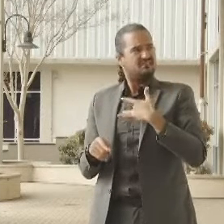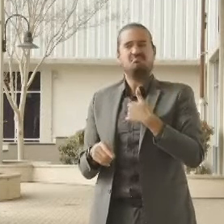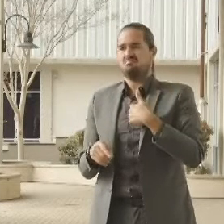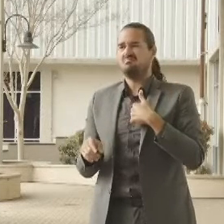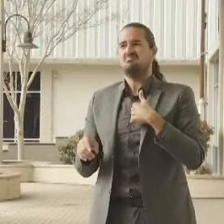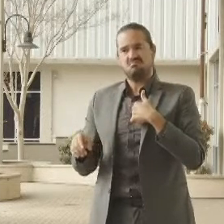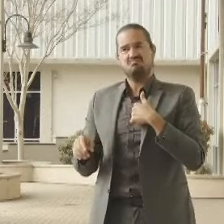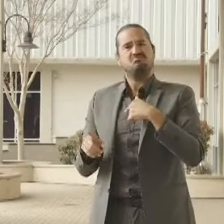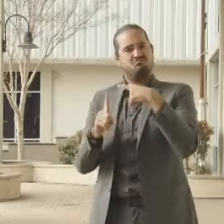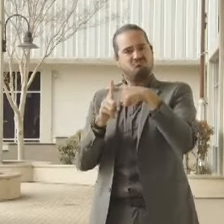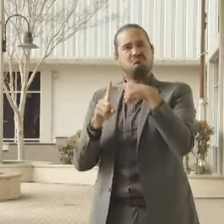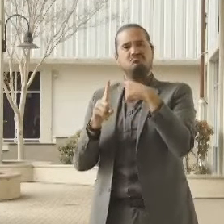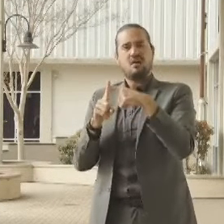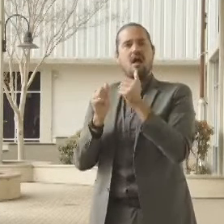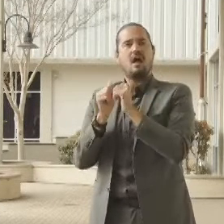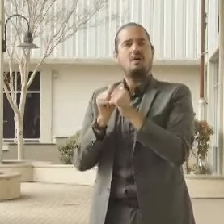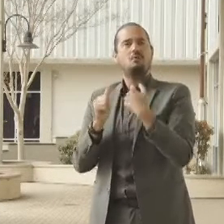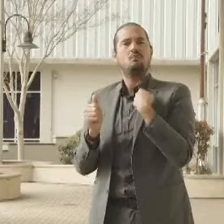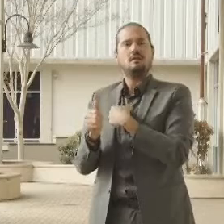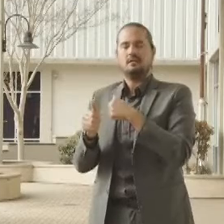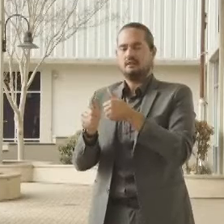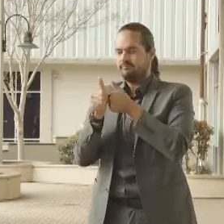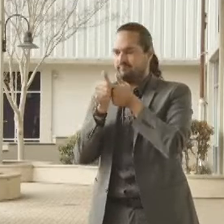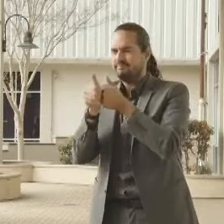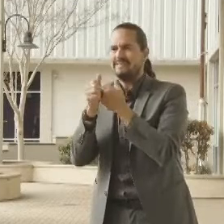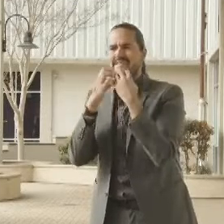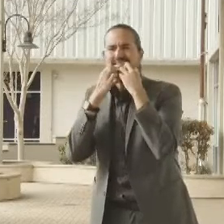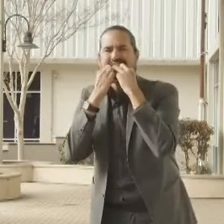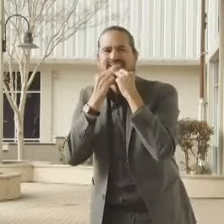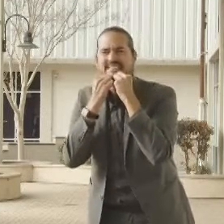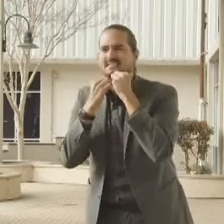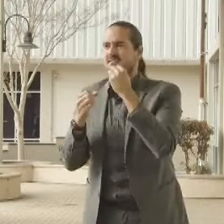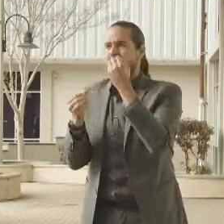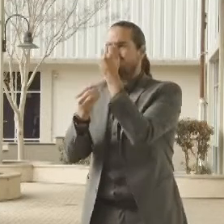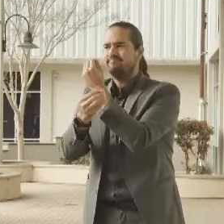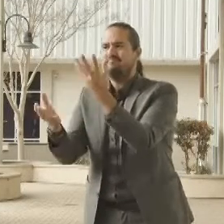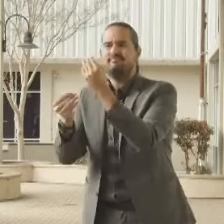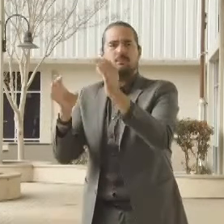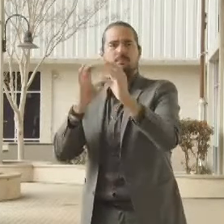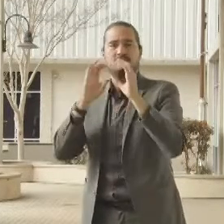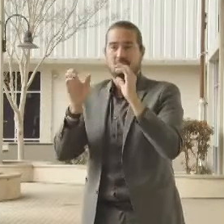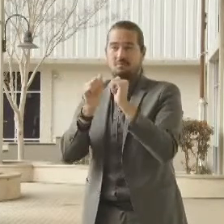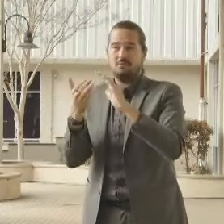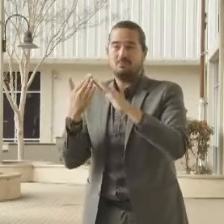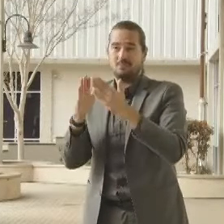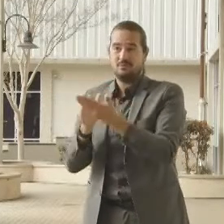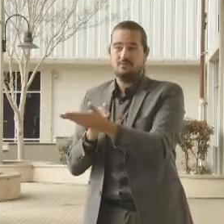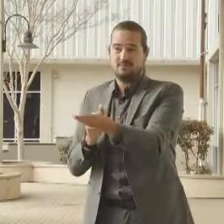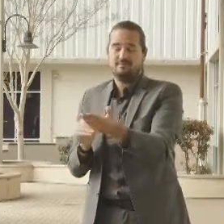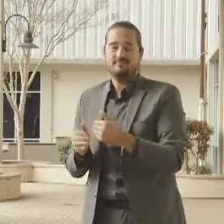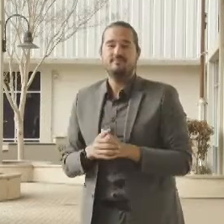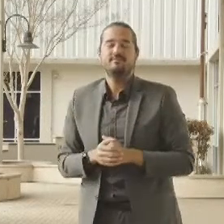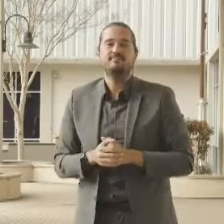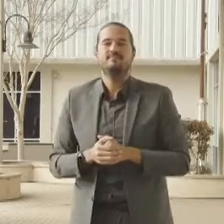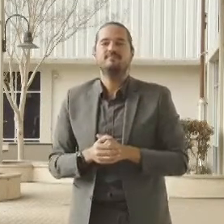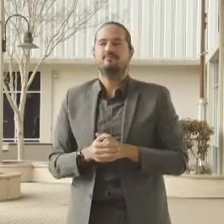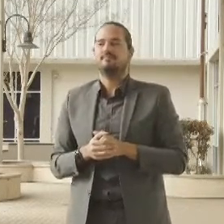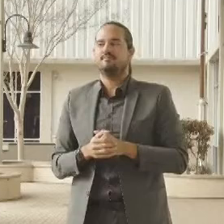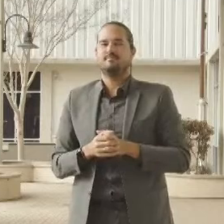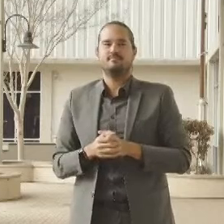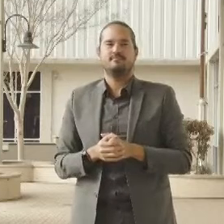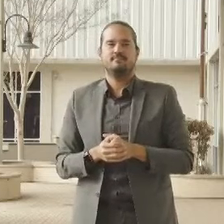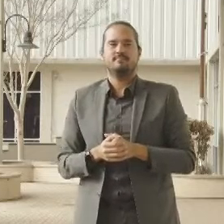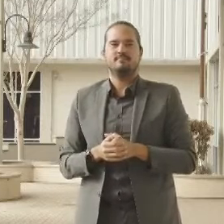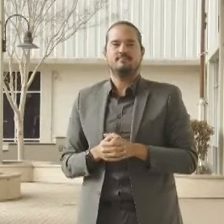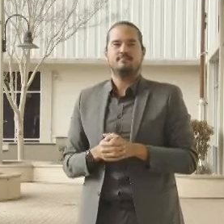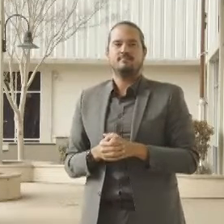those values during the pandemic. Yeah, this is for James. Tomorrow is the deadline